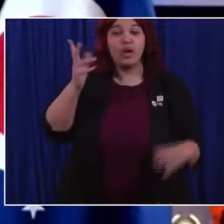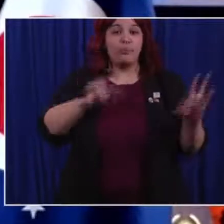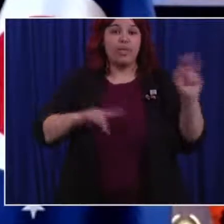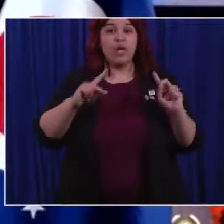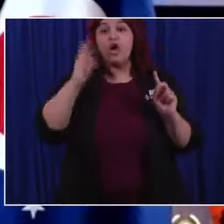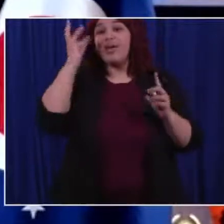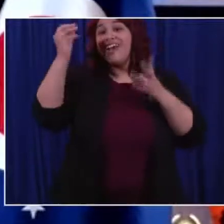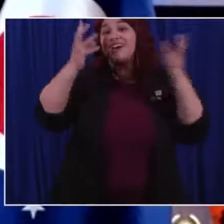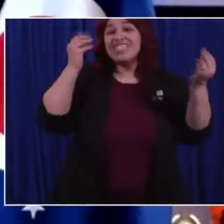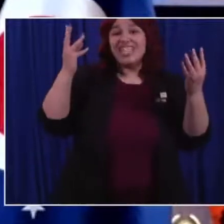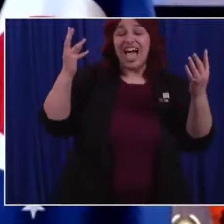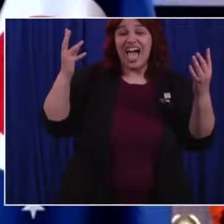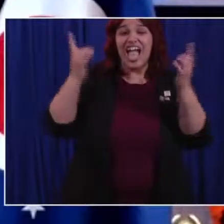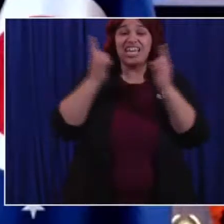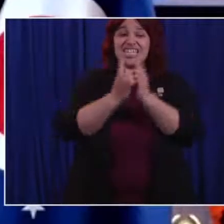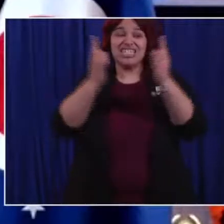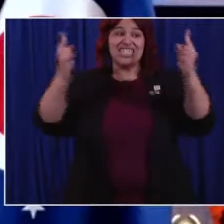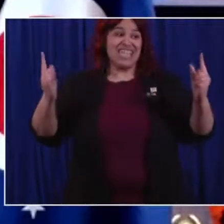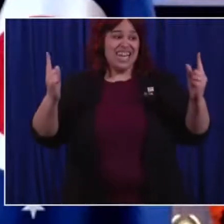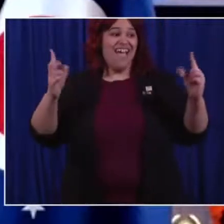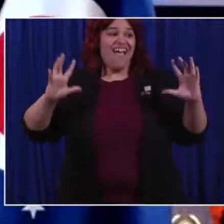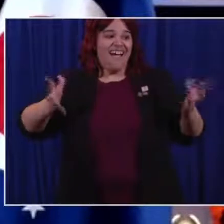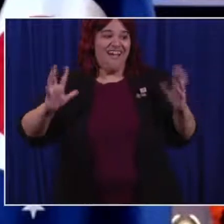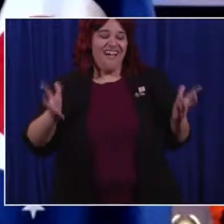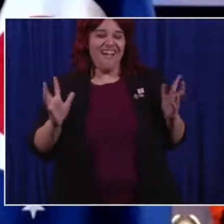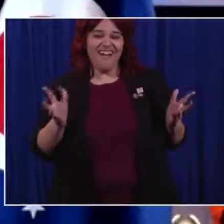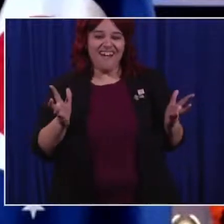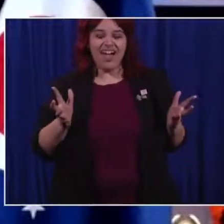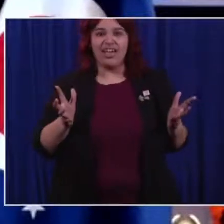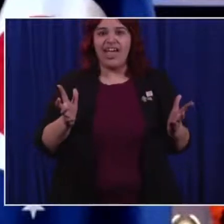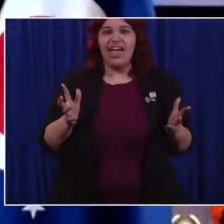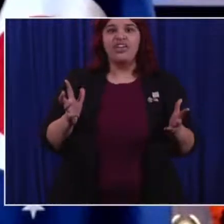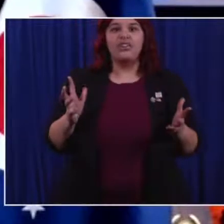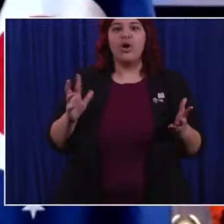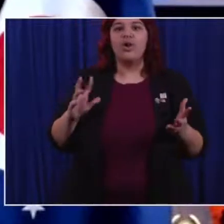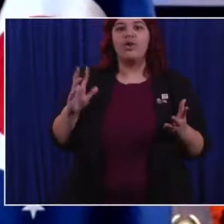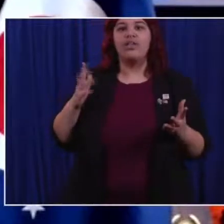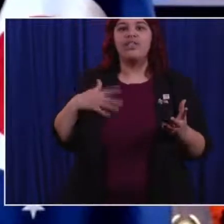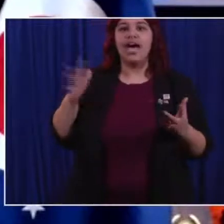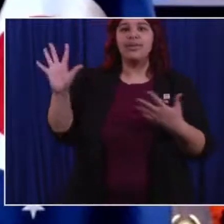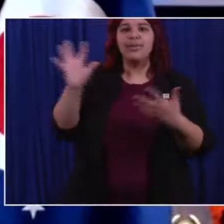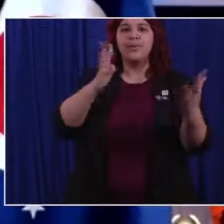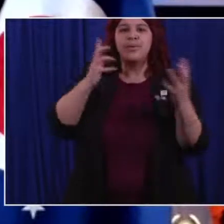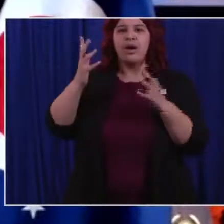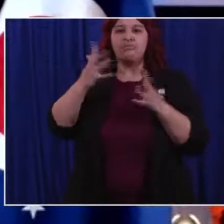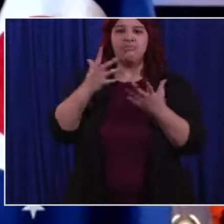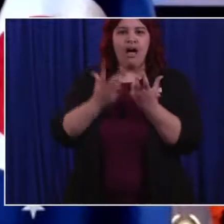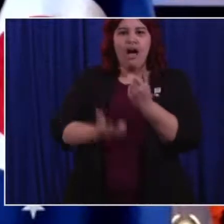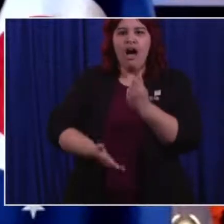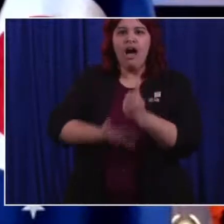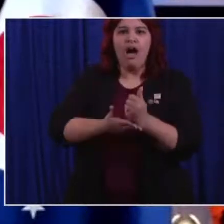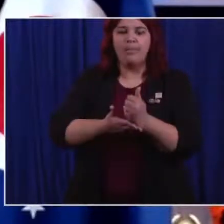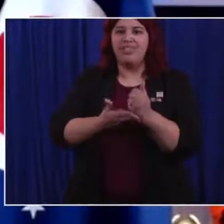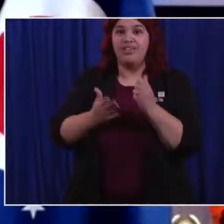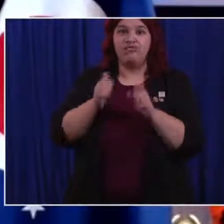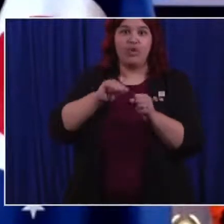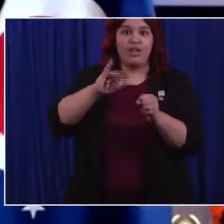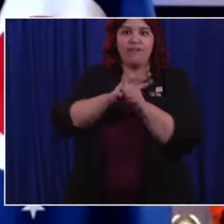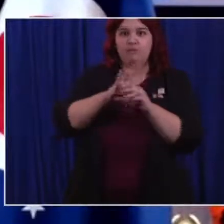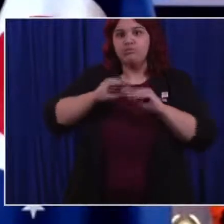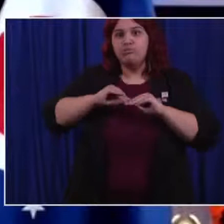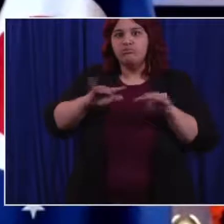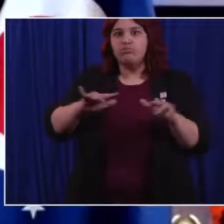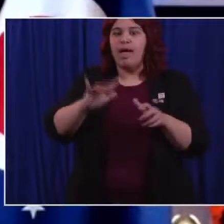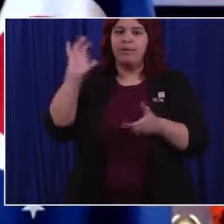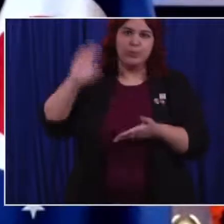You get a little better ventilation. So all of the numbers, all of the reason to be optimistic that we will continue to make good progress and